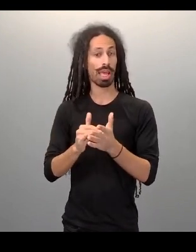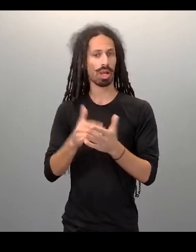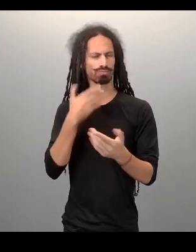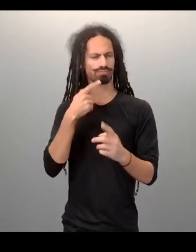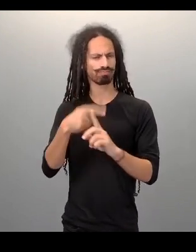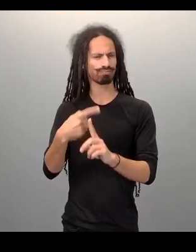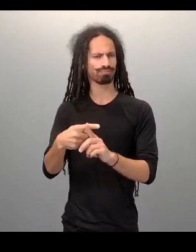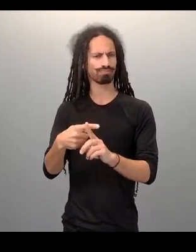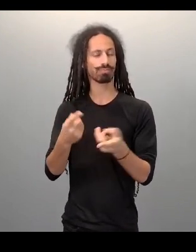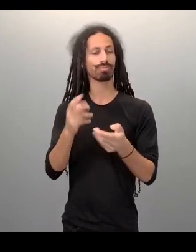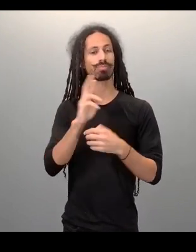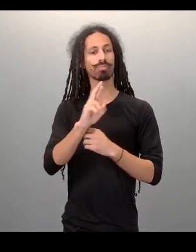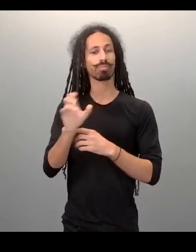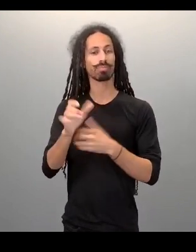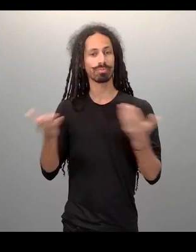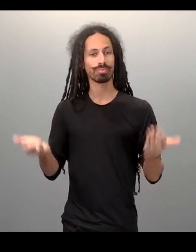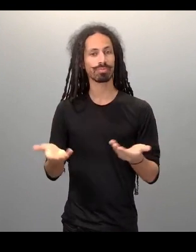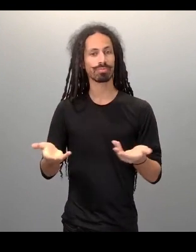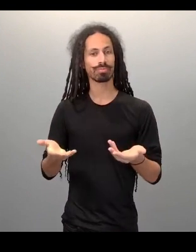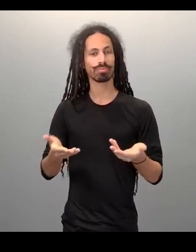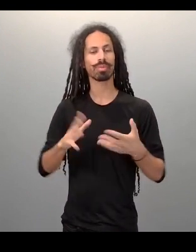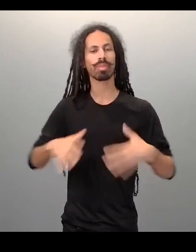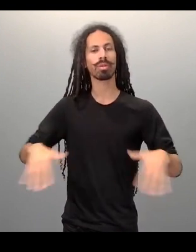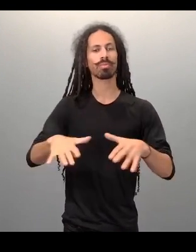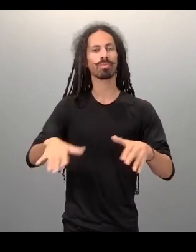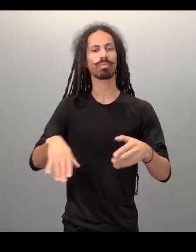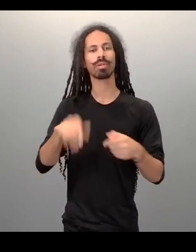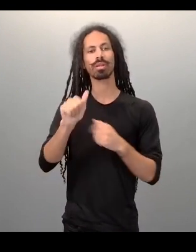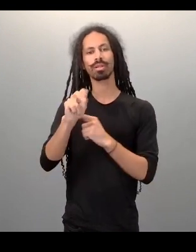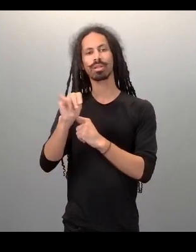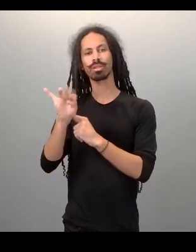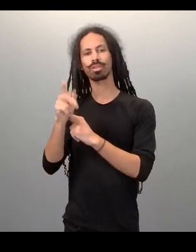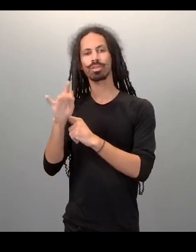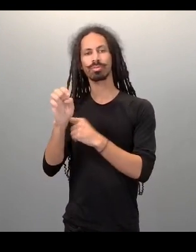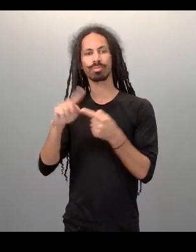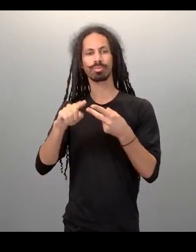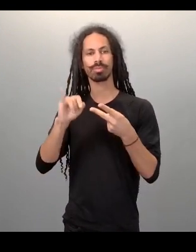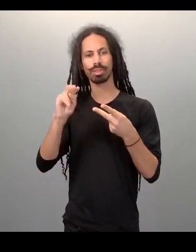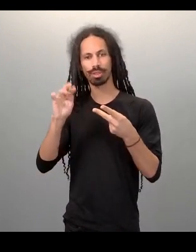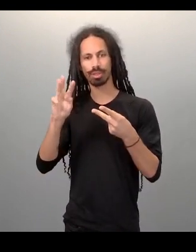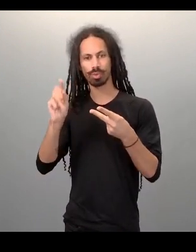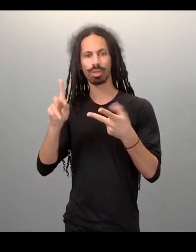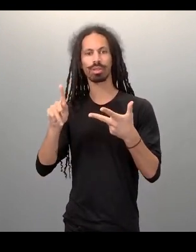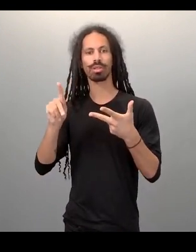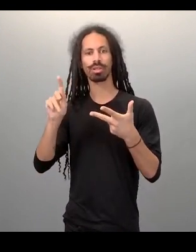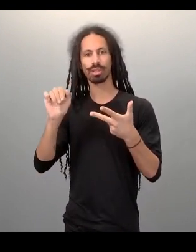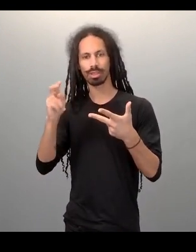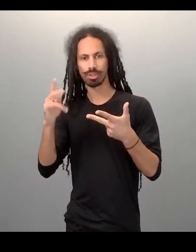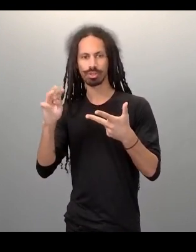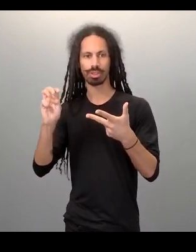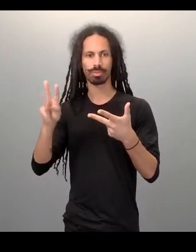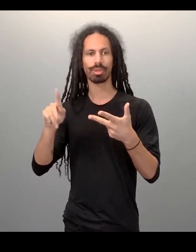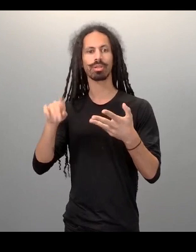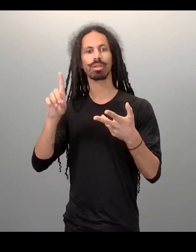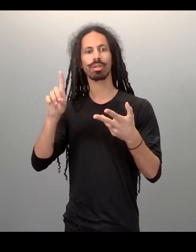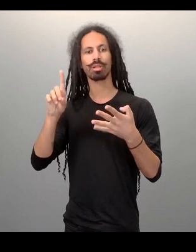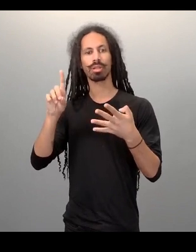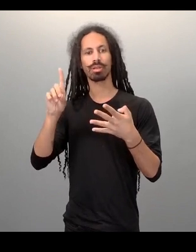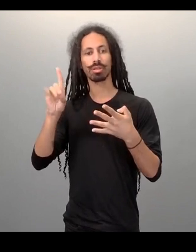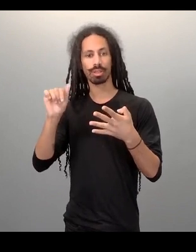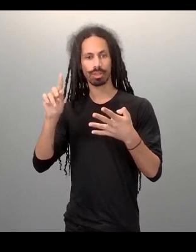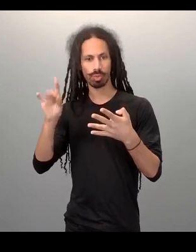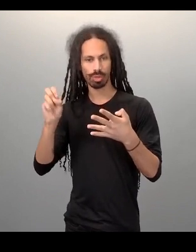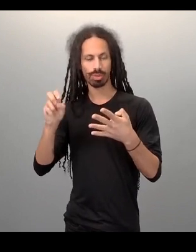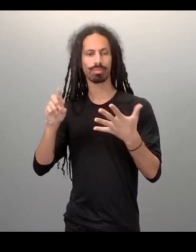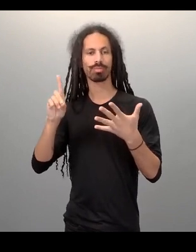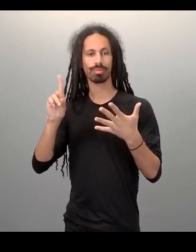RRC Polytech campuses are located on the lands of Anishinaabe, Innuit, Anishinaabe, Dakota, and Dene, and the national homeland of the Red